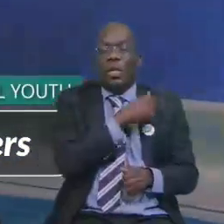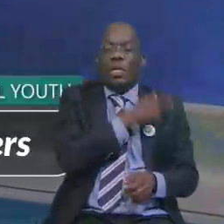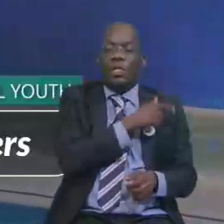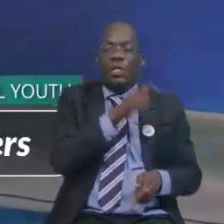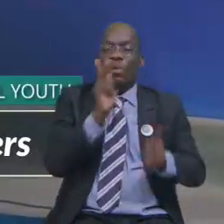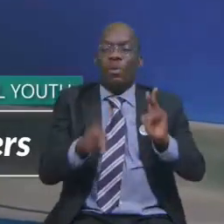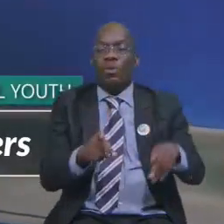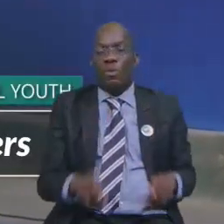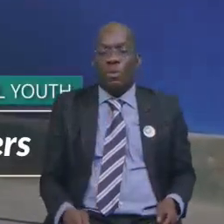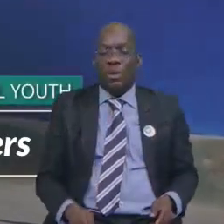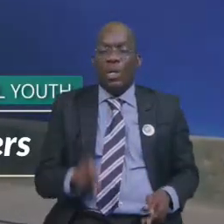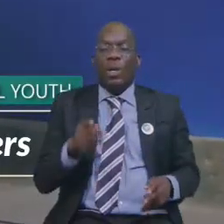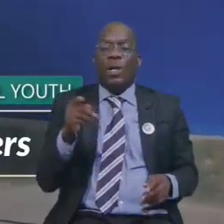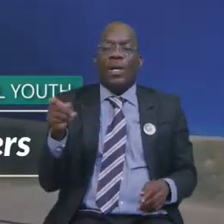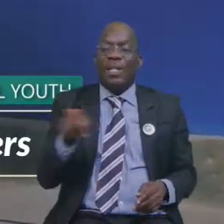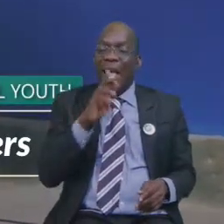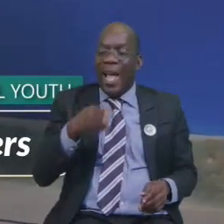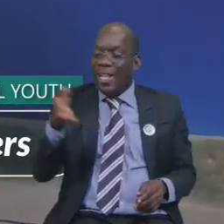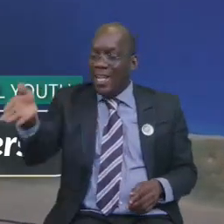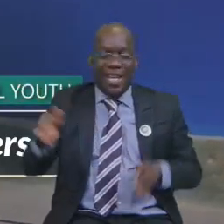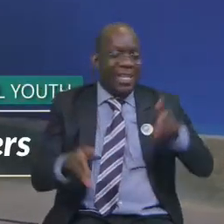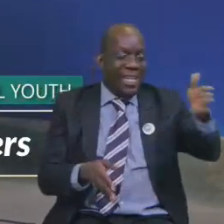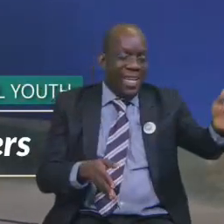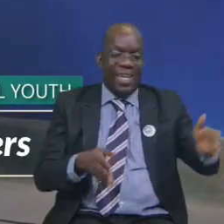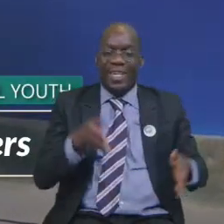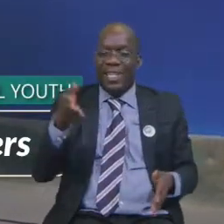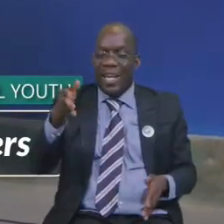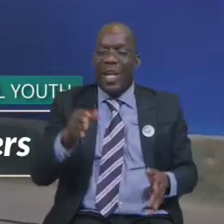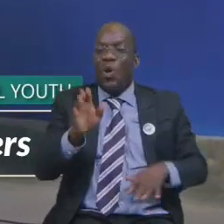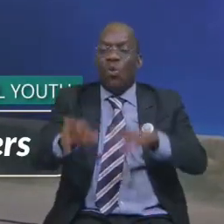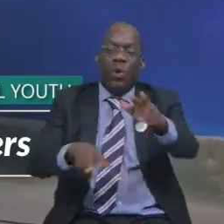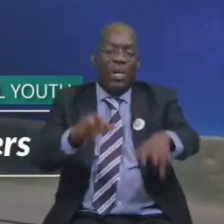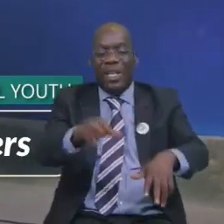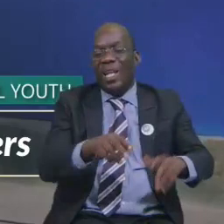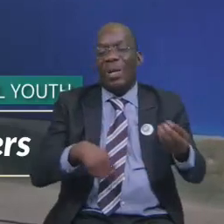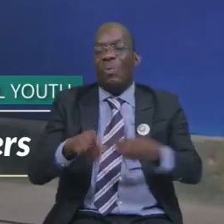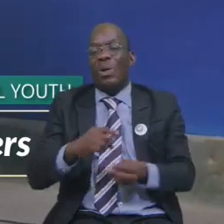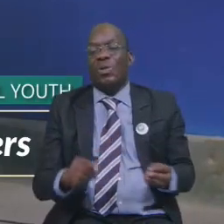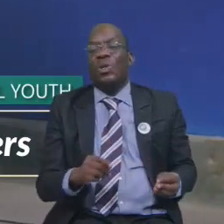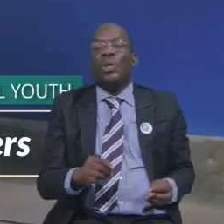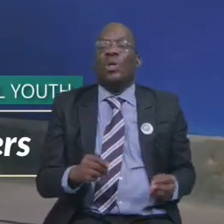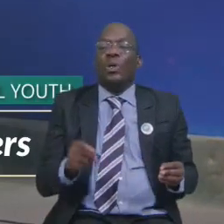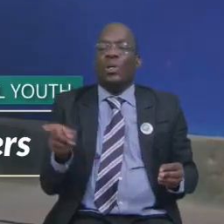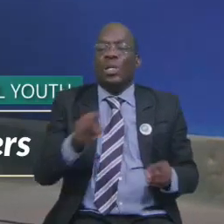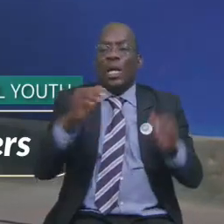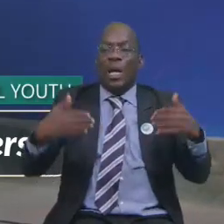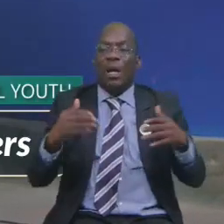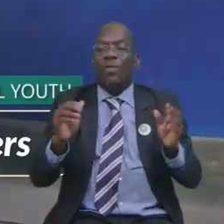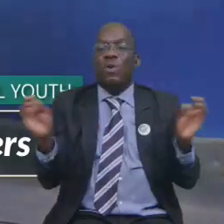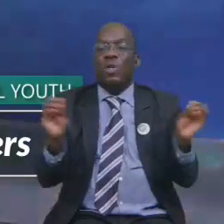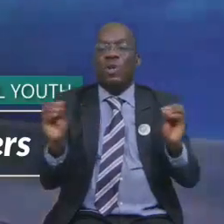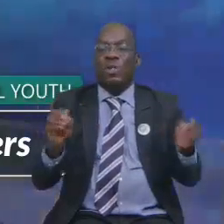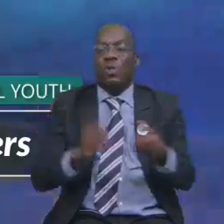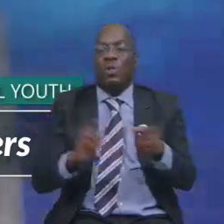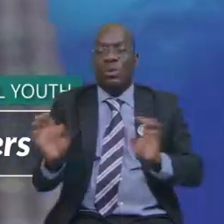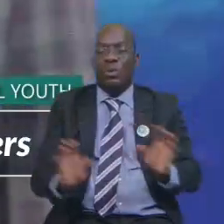there, they are up and down, they are to and fro, and they have nothing doing, they have nothing achieving. They come